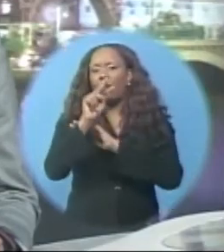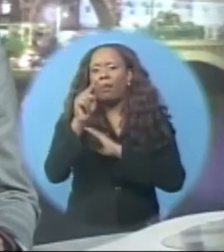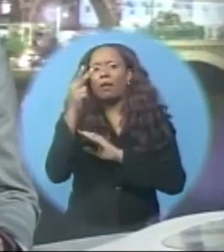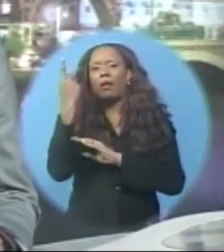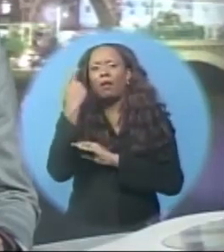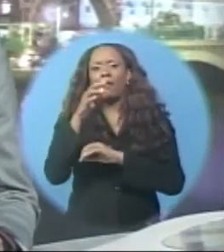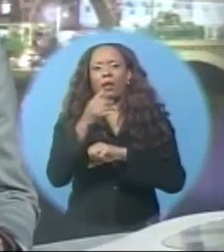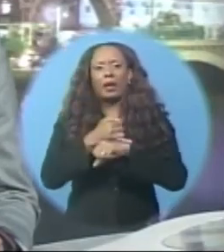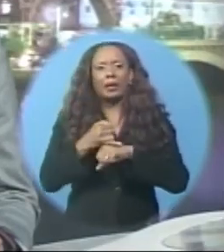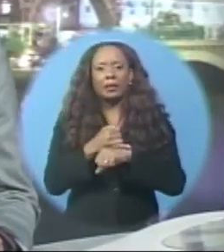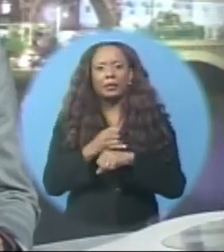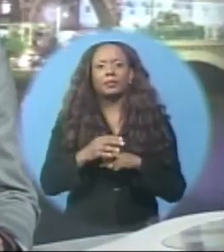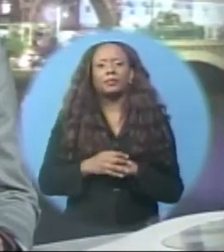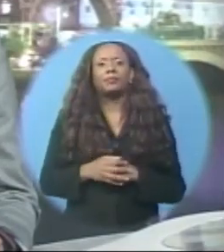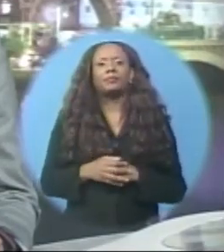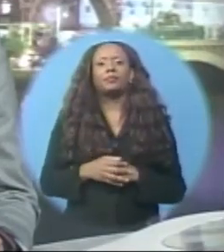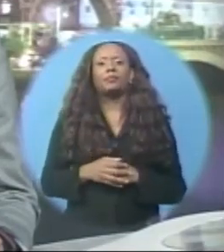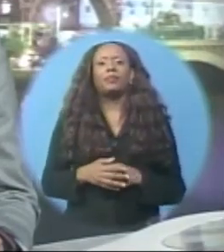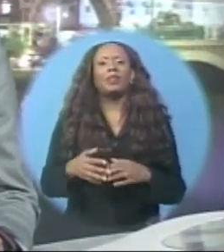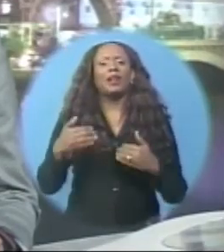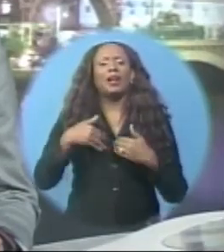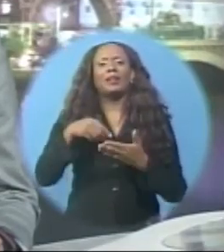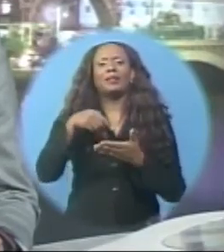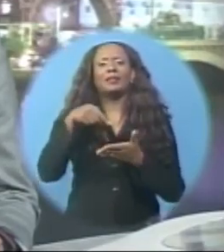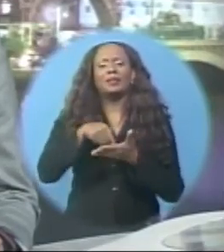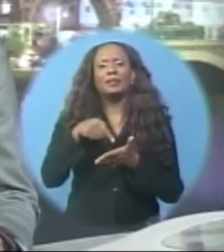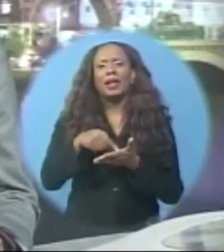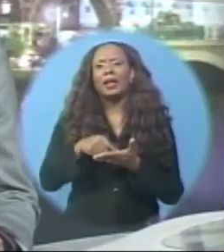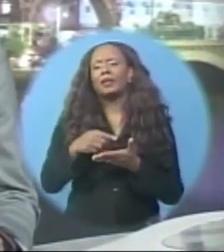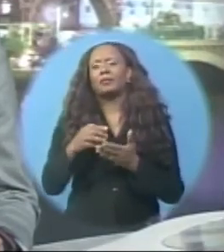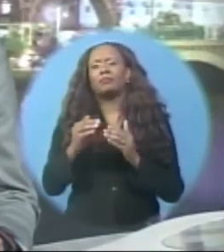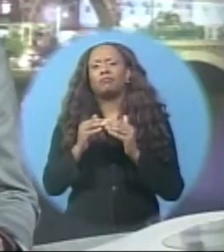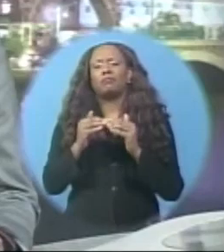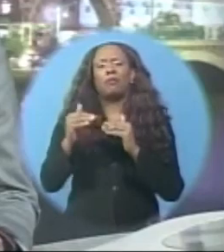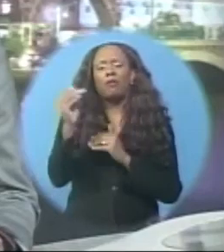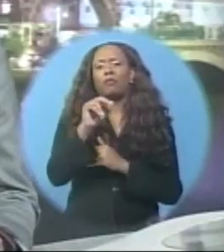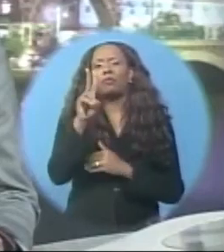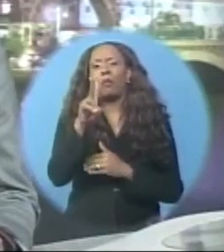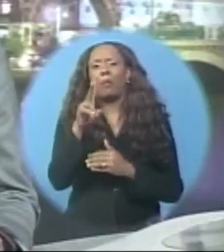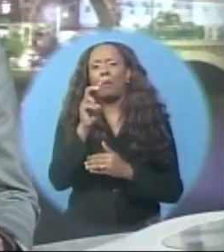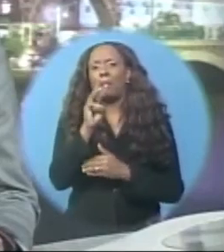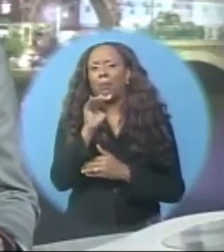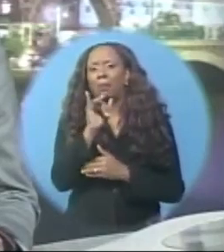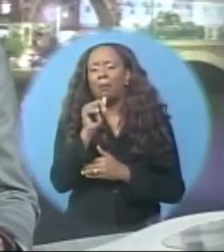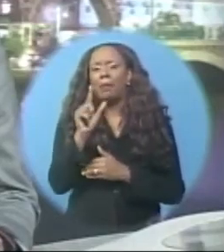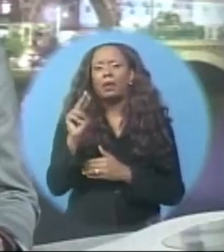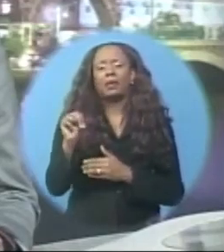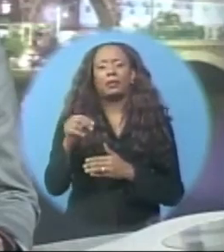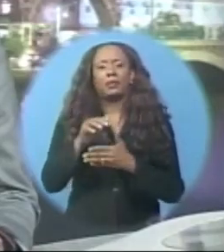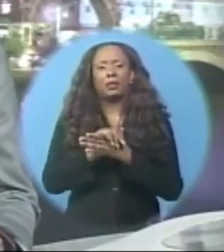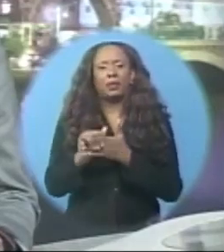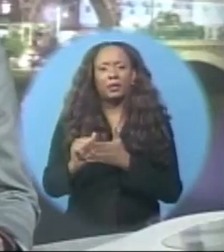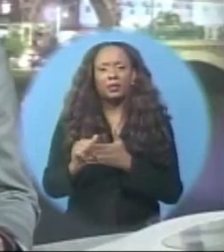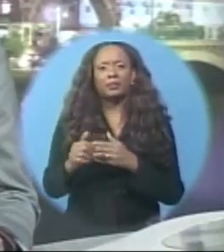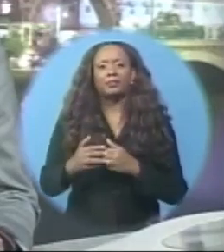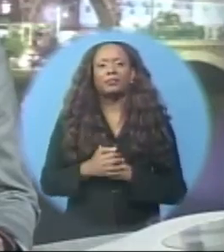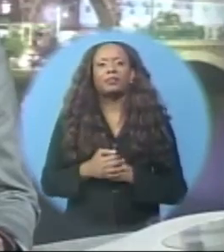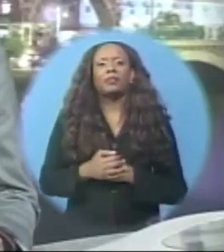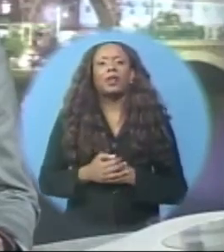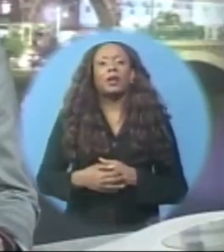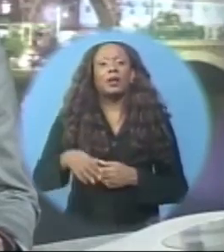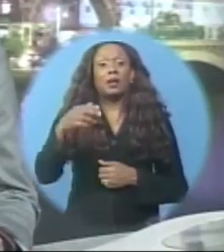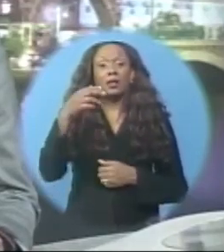US $2.4 billion national debt. Philip Butterfield, former Chief Executive Officer of banking giant HSBC